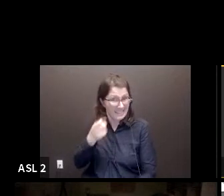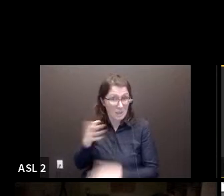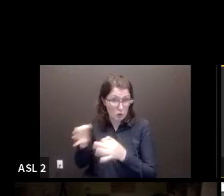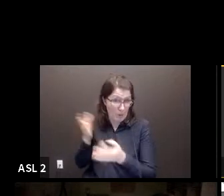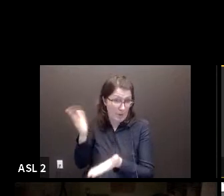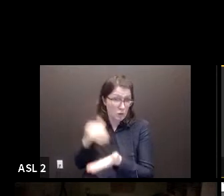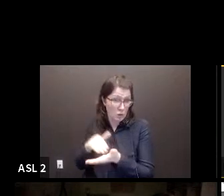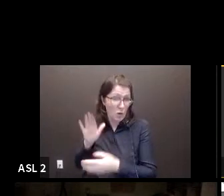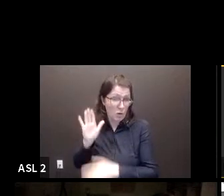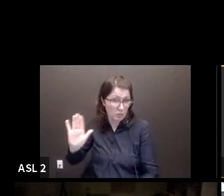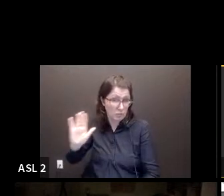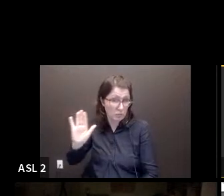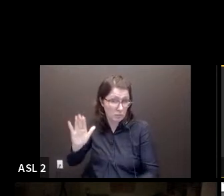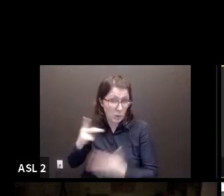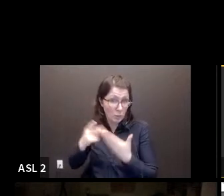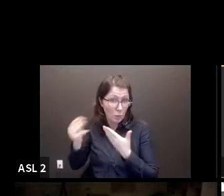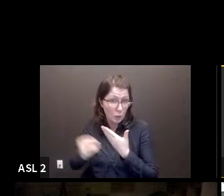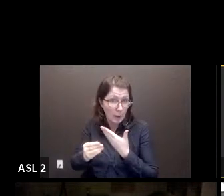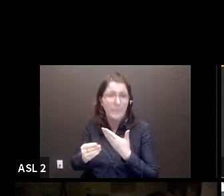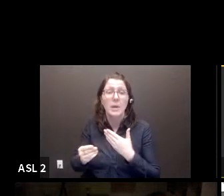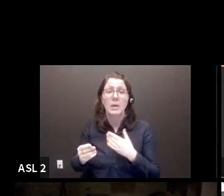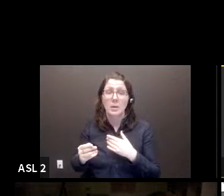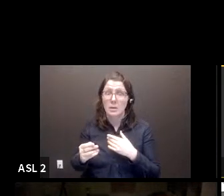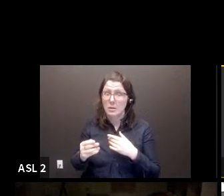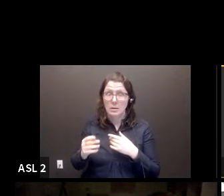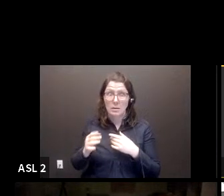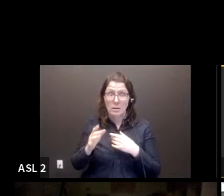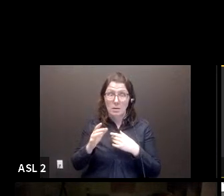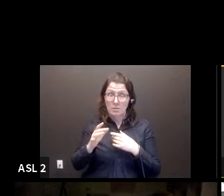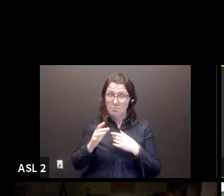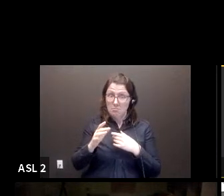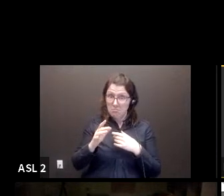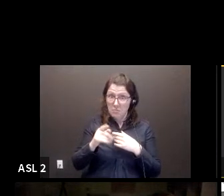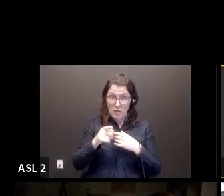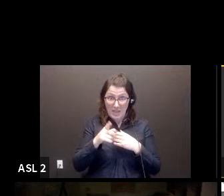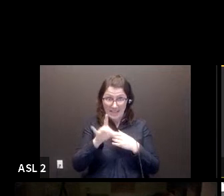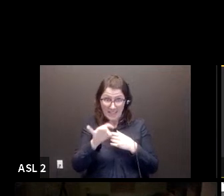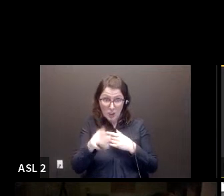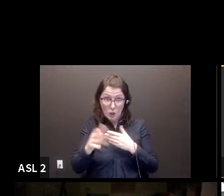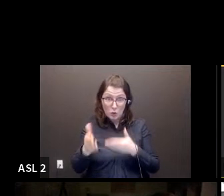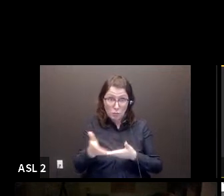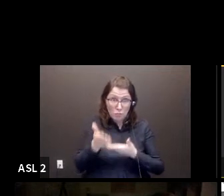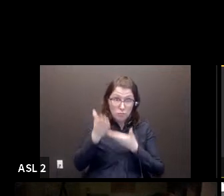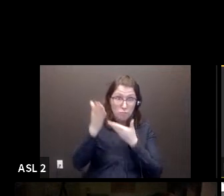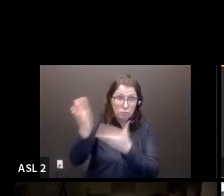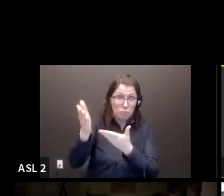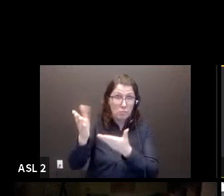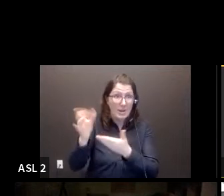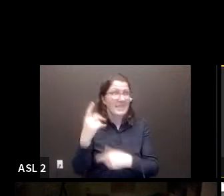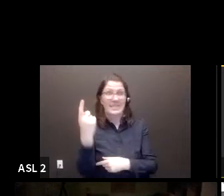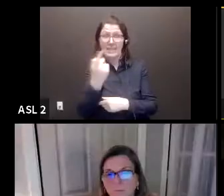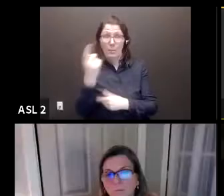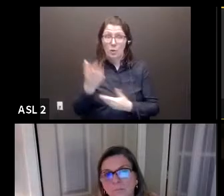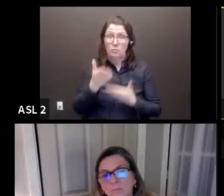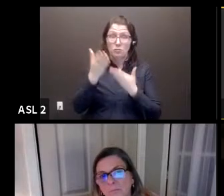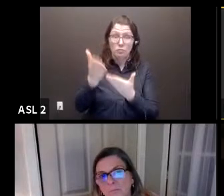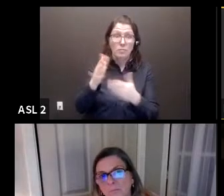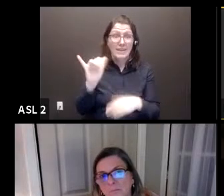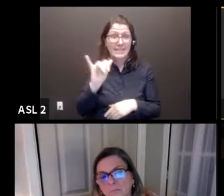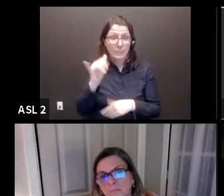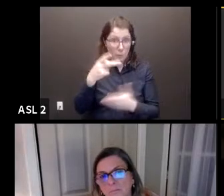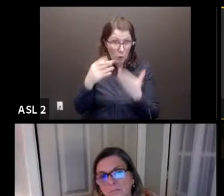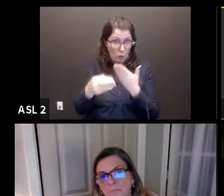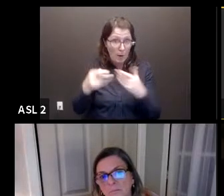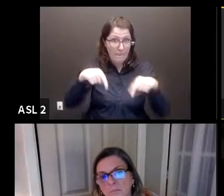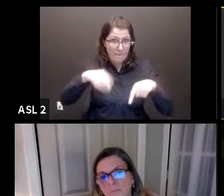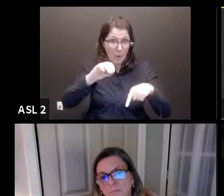montreal have any has anybody put that forward or is that part of the report that you were talking about to put a similar program forward well montreal is